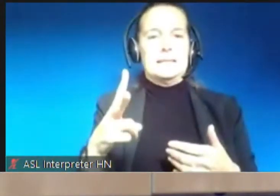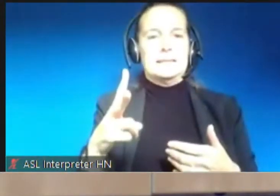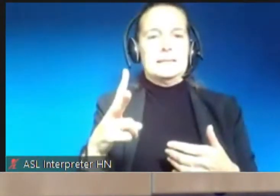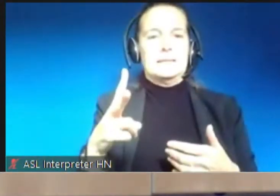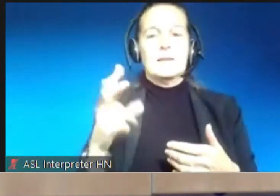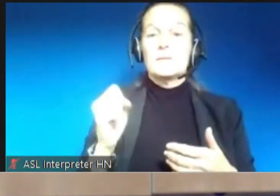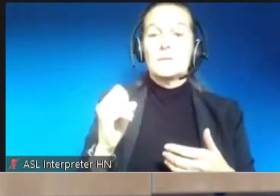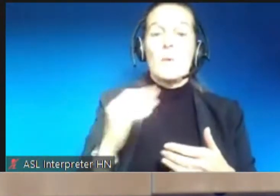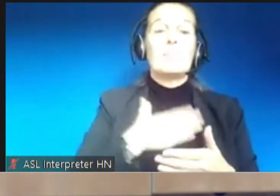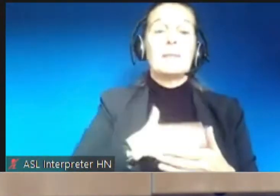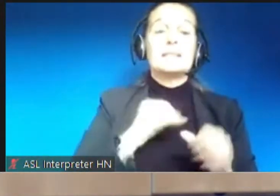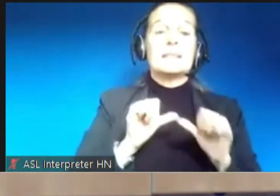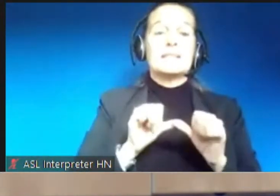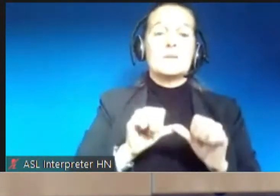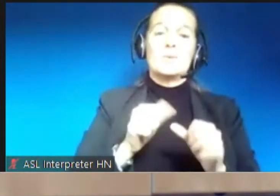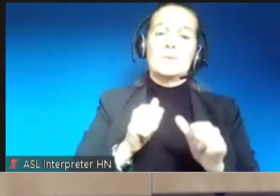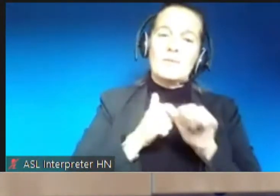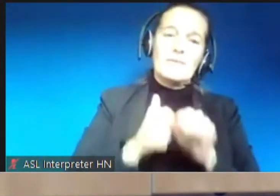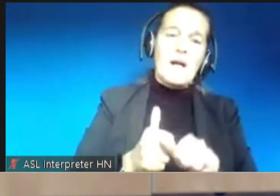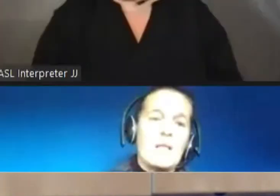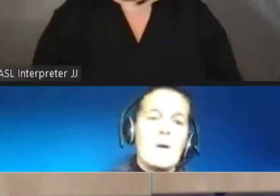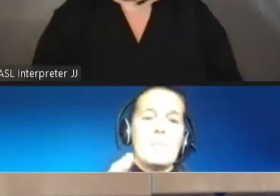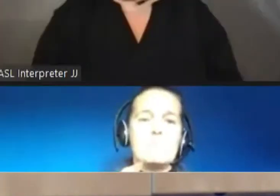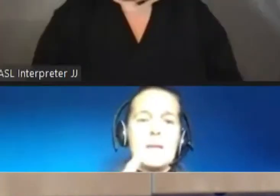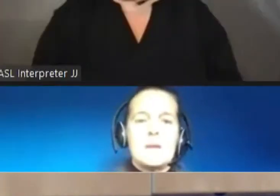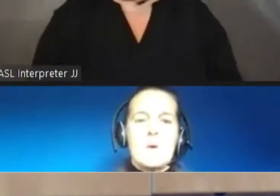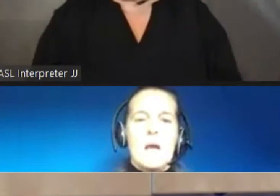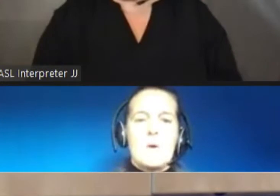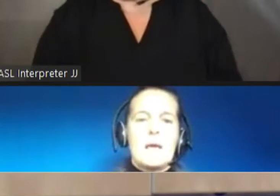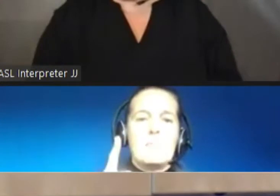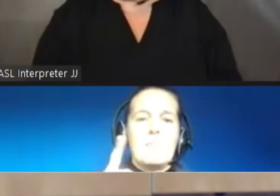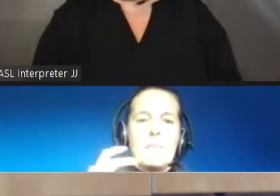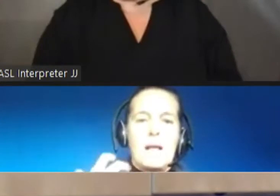please continue to follow Mendocino County Public Health on